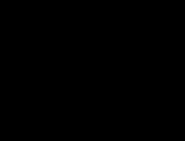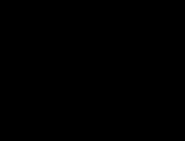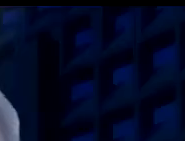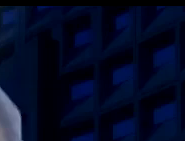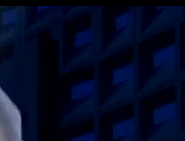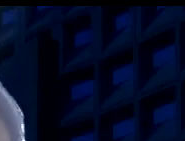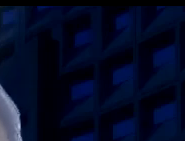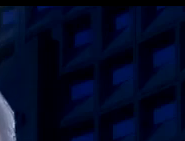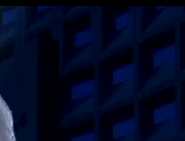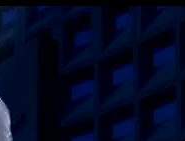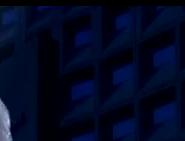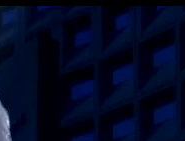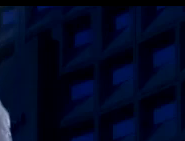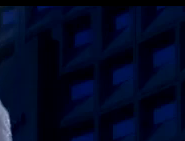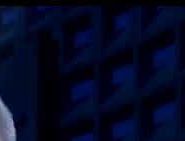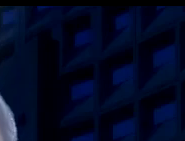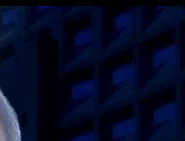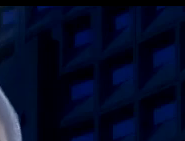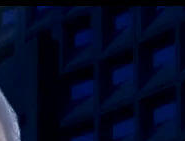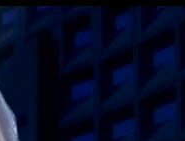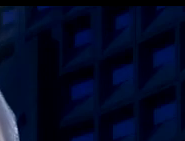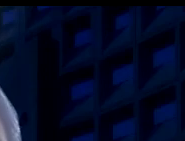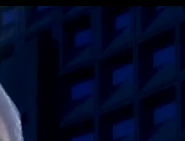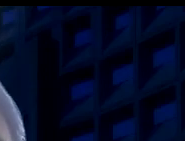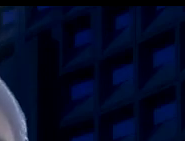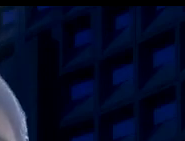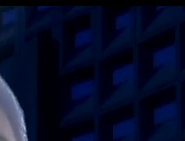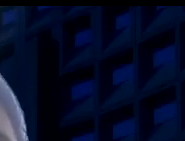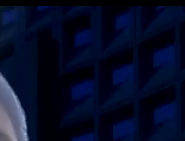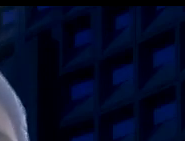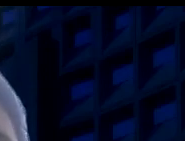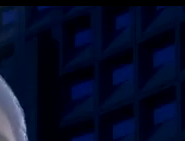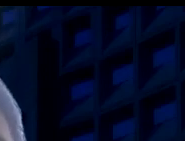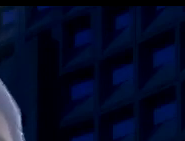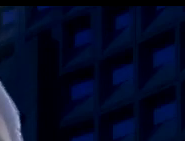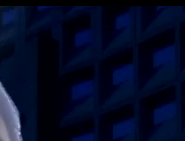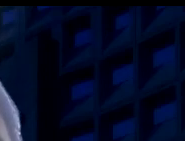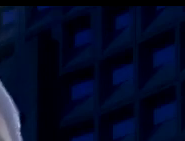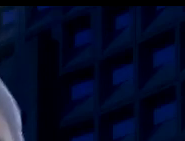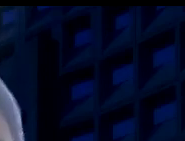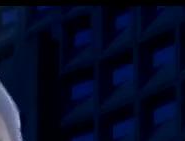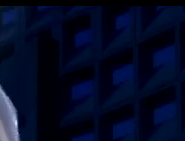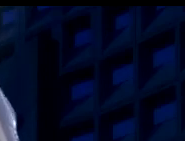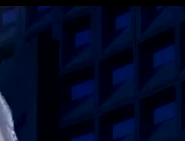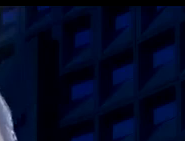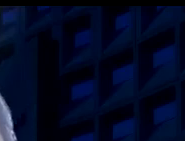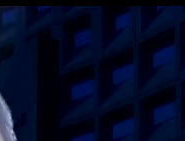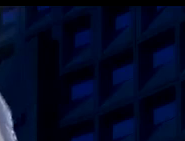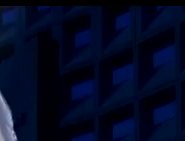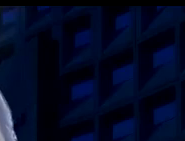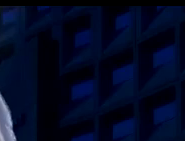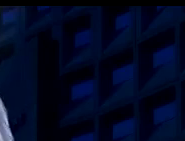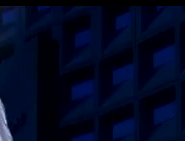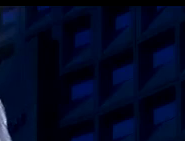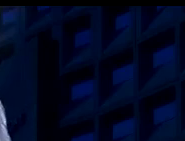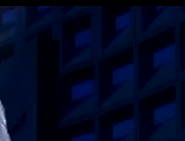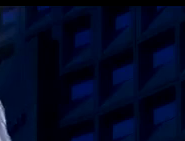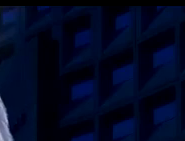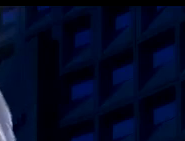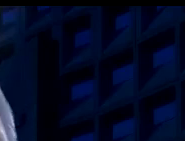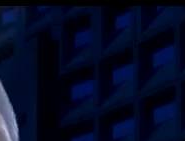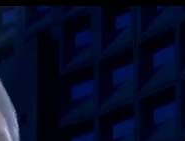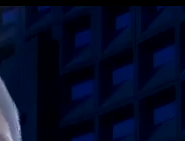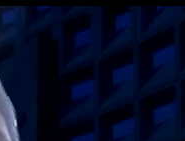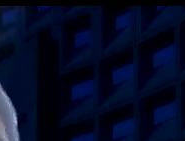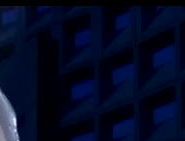to domestic violence access, have additional obligations to recipients of housing providers